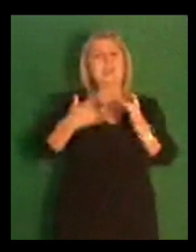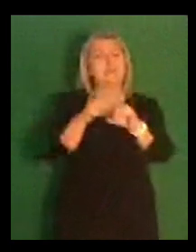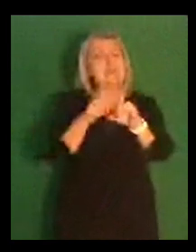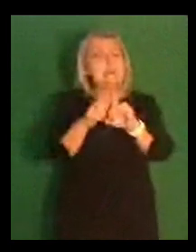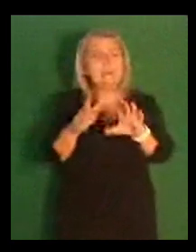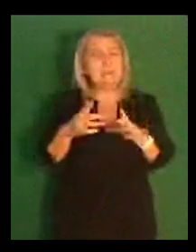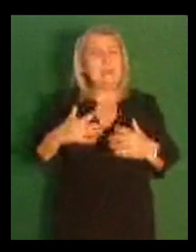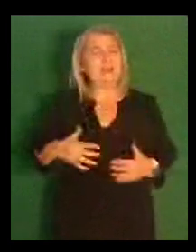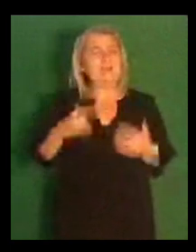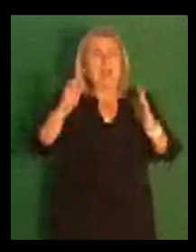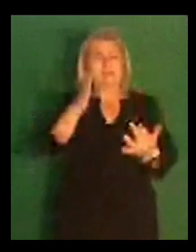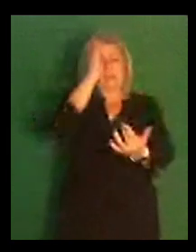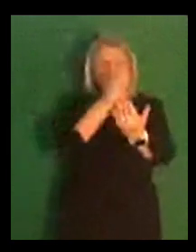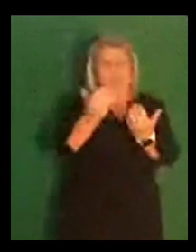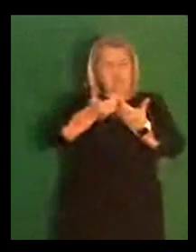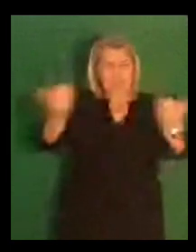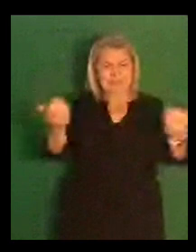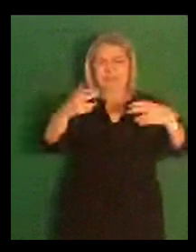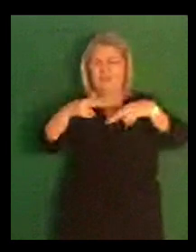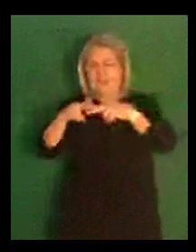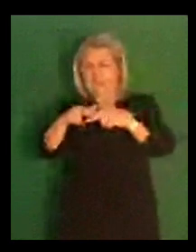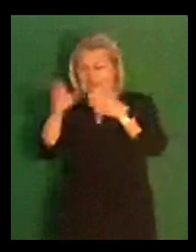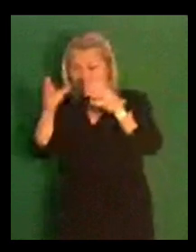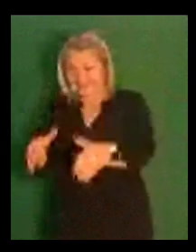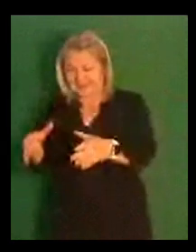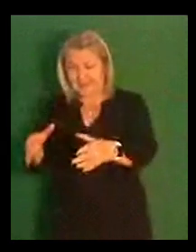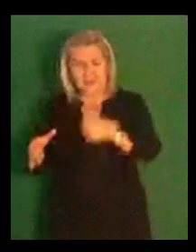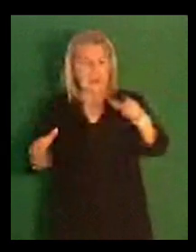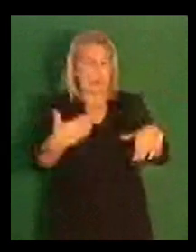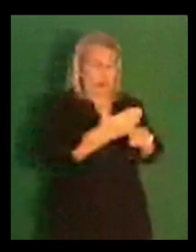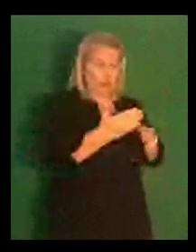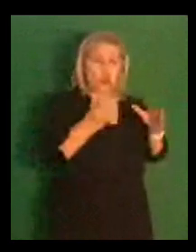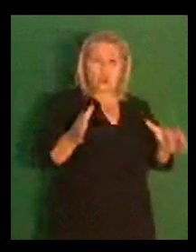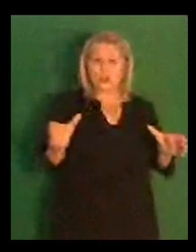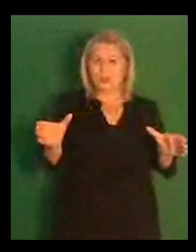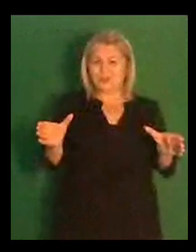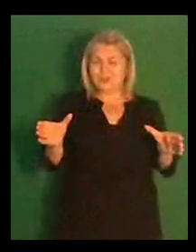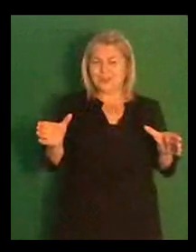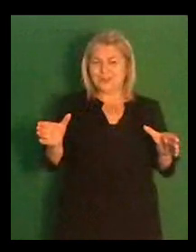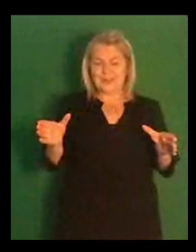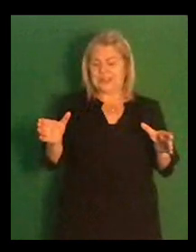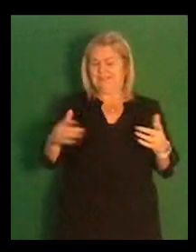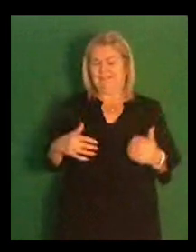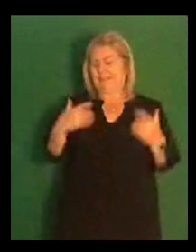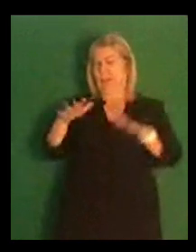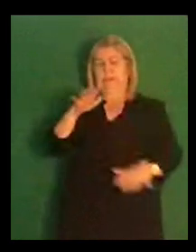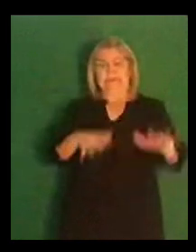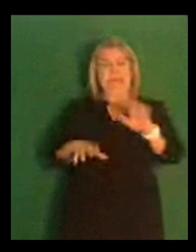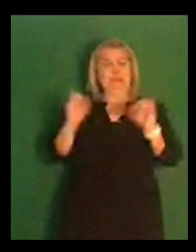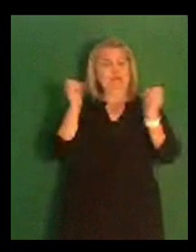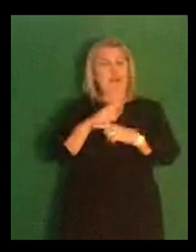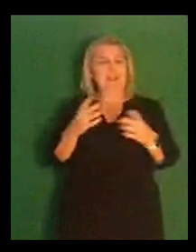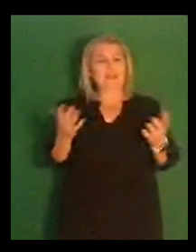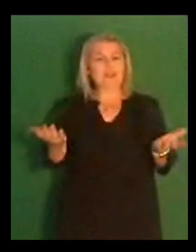separate family out from everything that you do. And it's so unnatural in a lot of ways. And that's one aspect that I